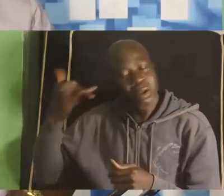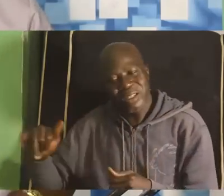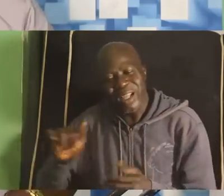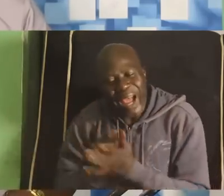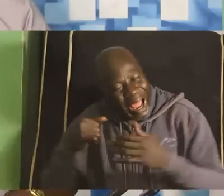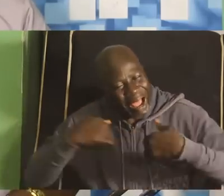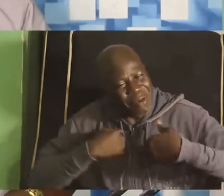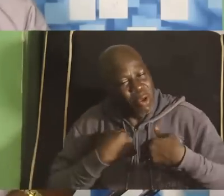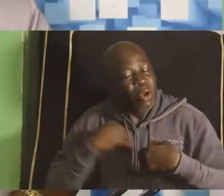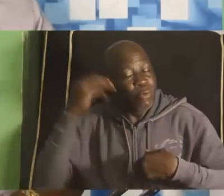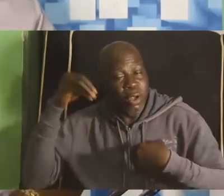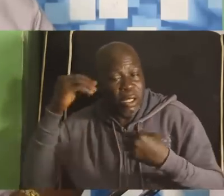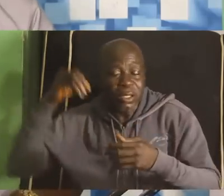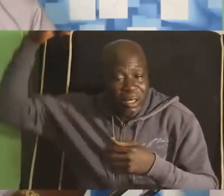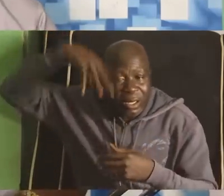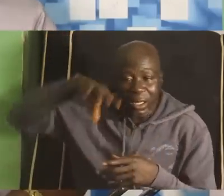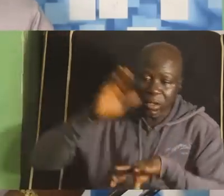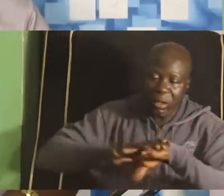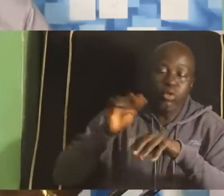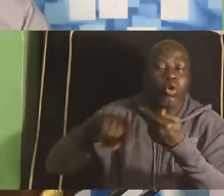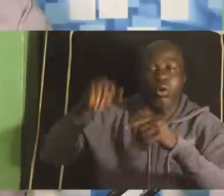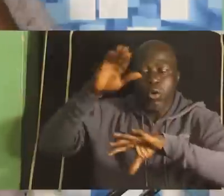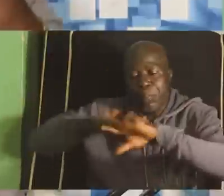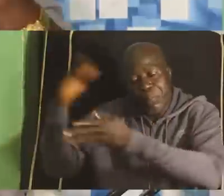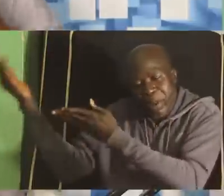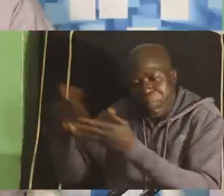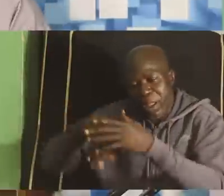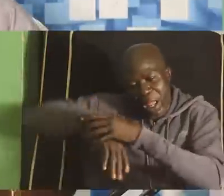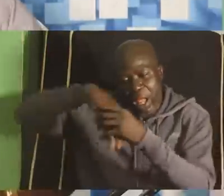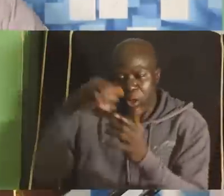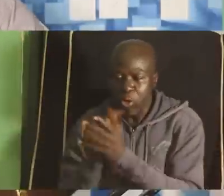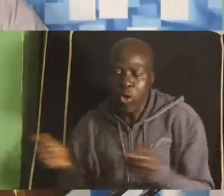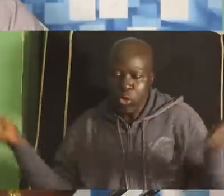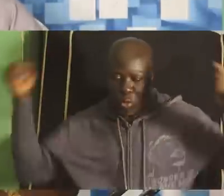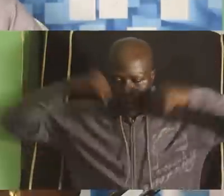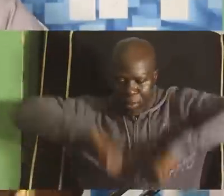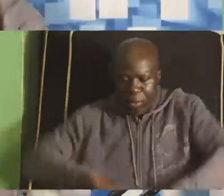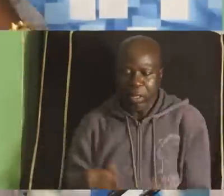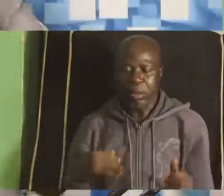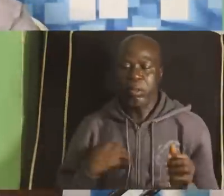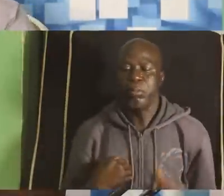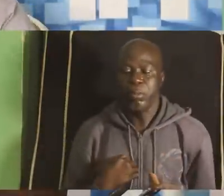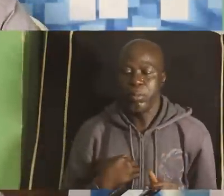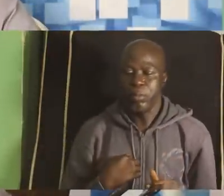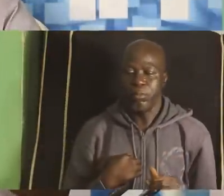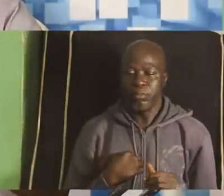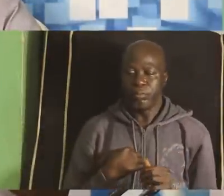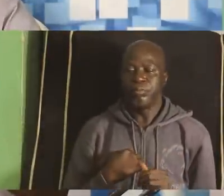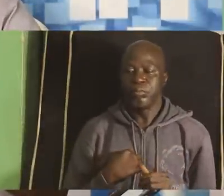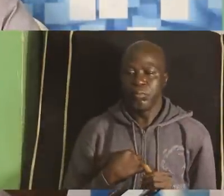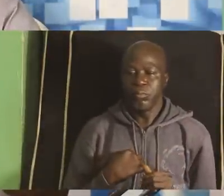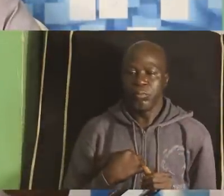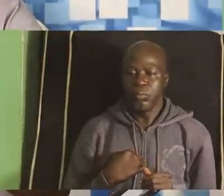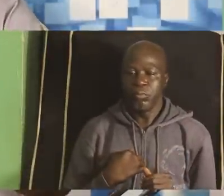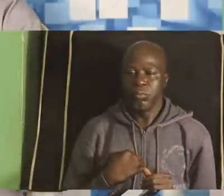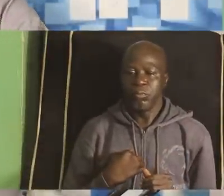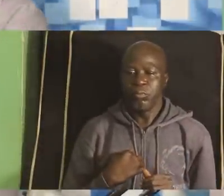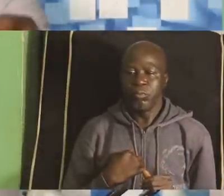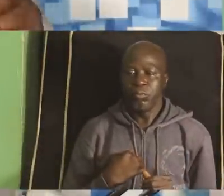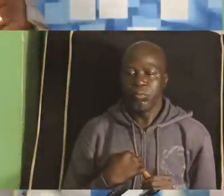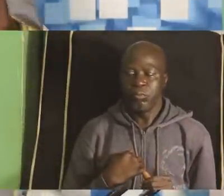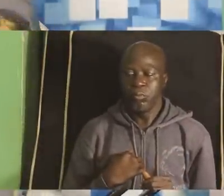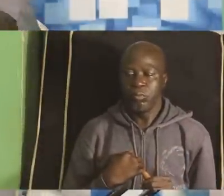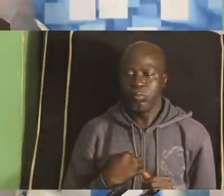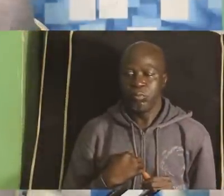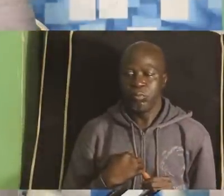just obtained the grace. Let it bring me let out. Let me empower me. Yes. Let it get there. That's it. That's why I want to become.